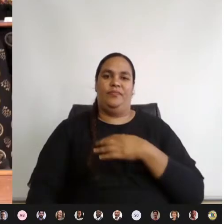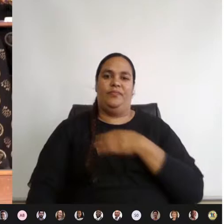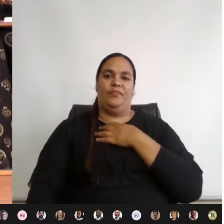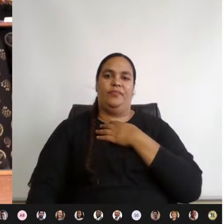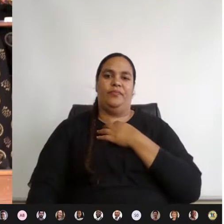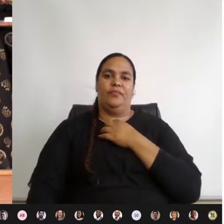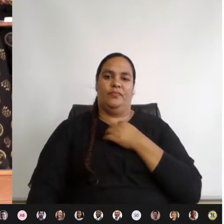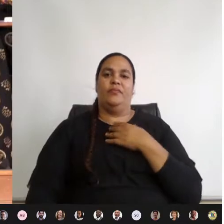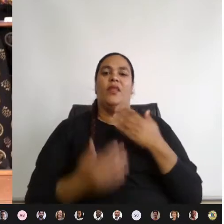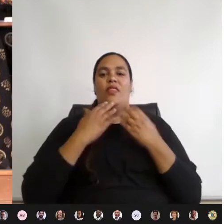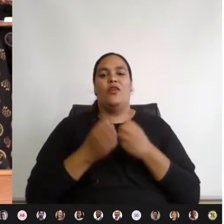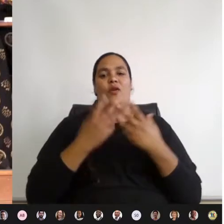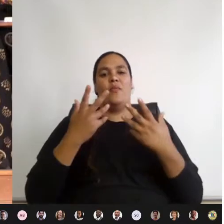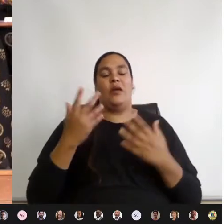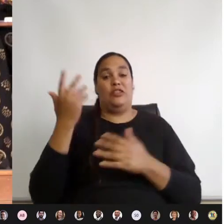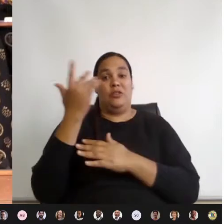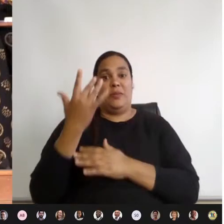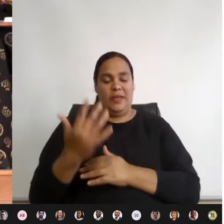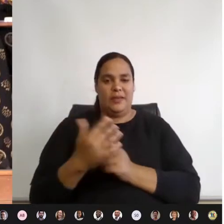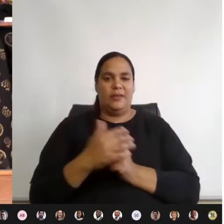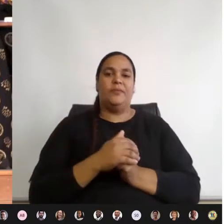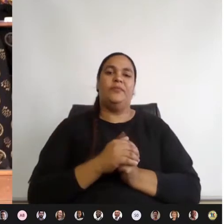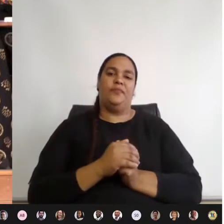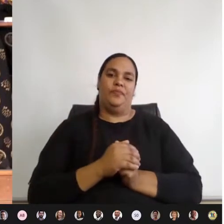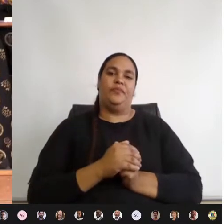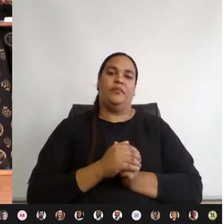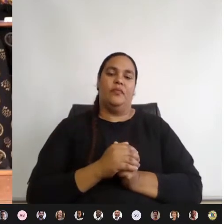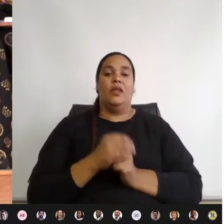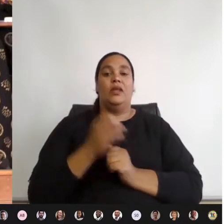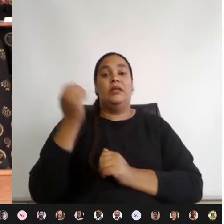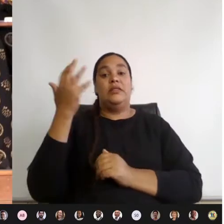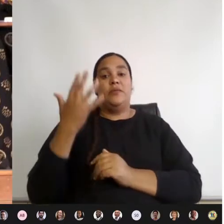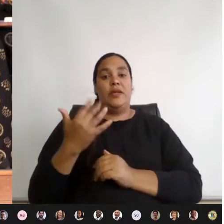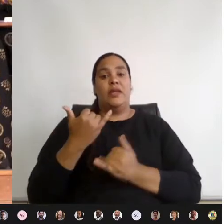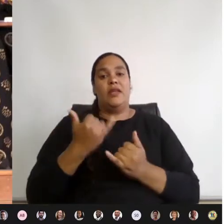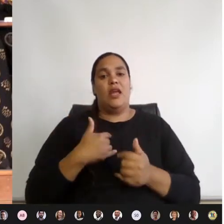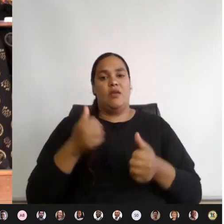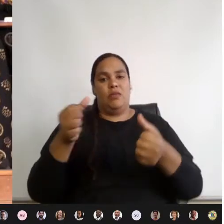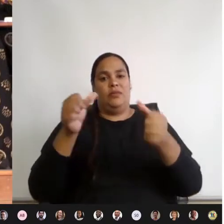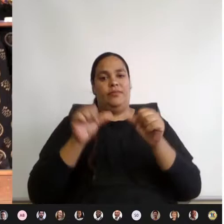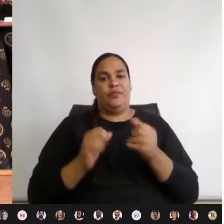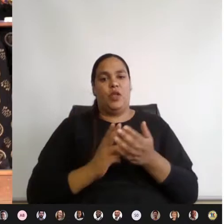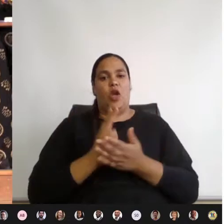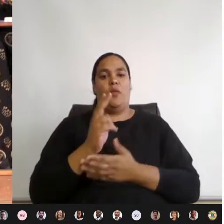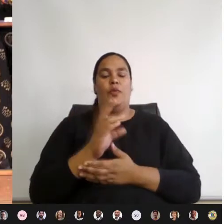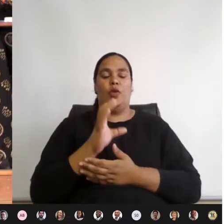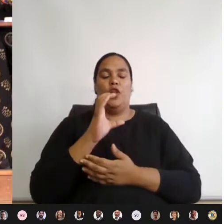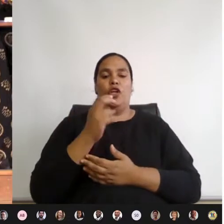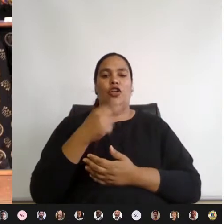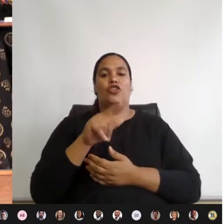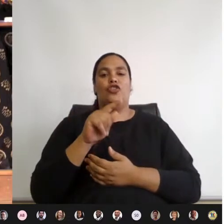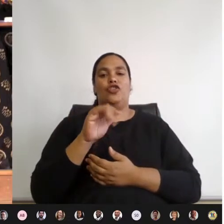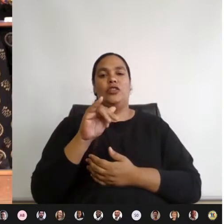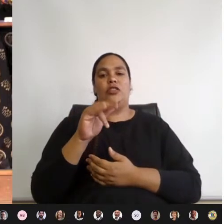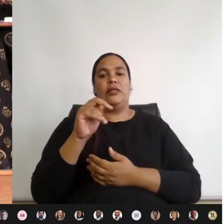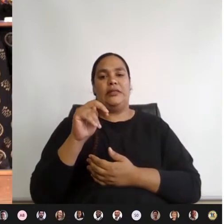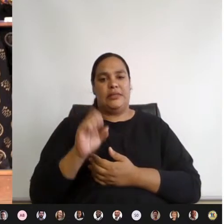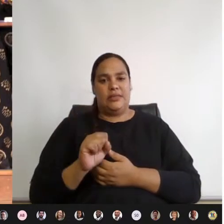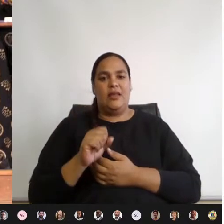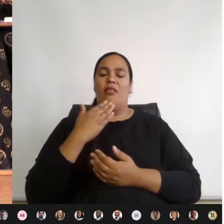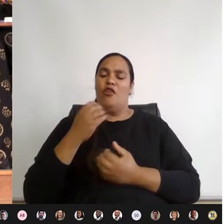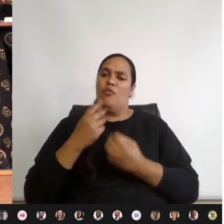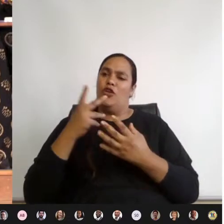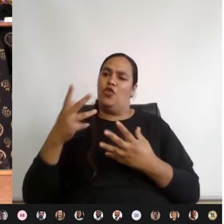Thank you very much, Speaker. Speaker, I will now move on to the Honourable Christians, and thank you very much for your